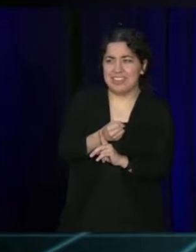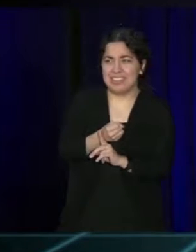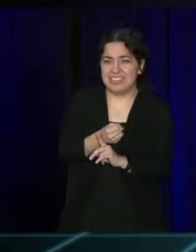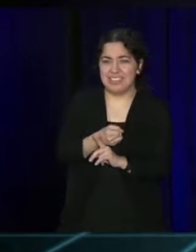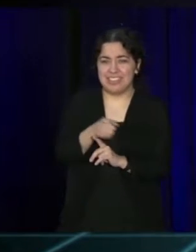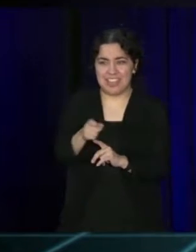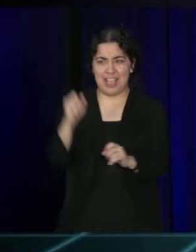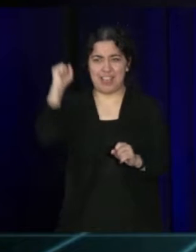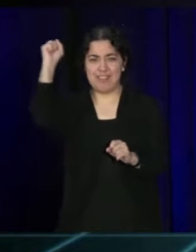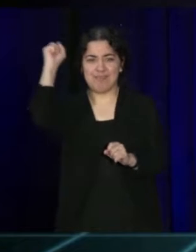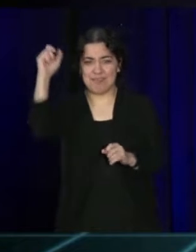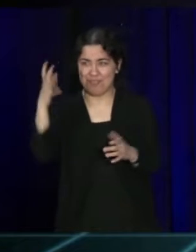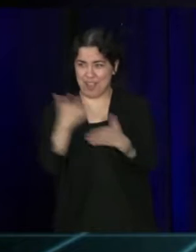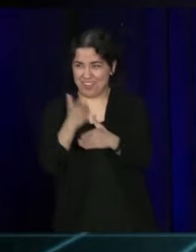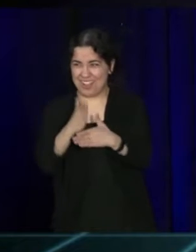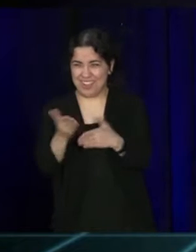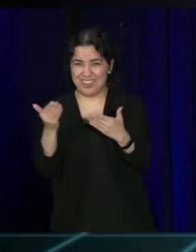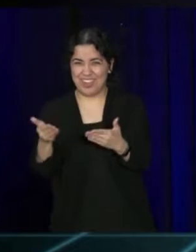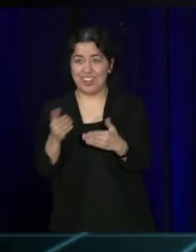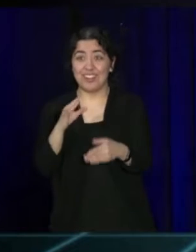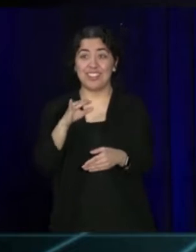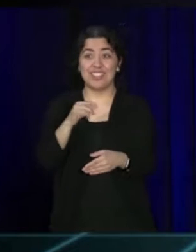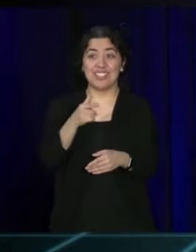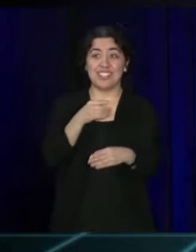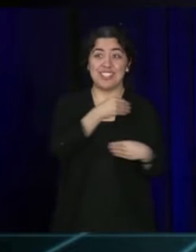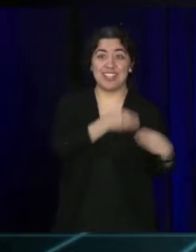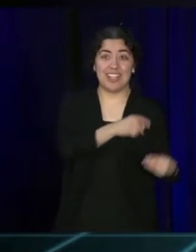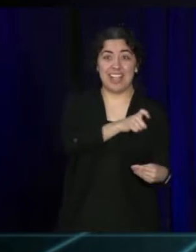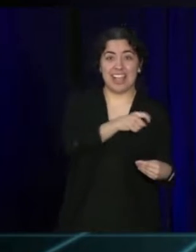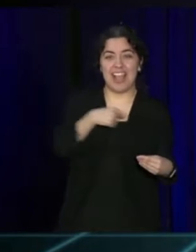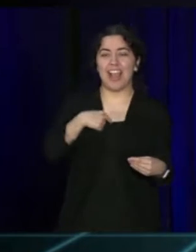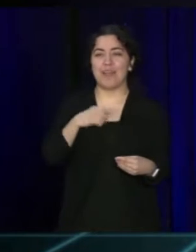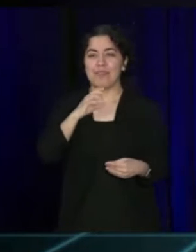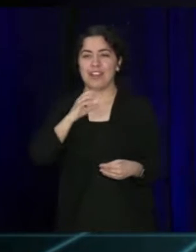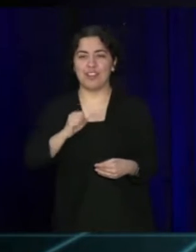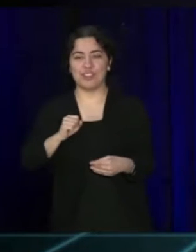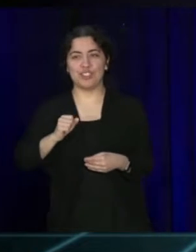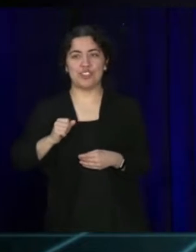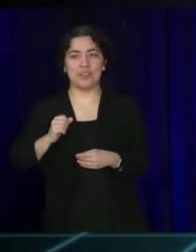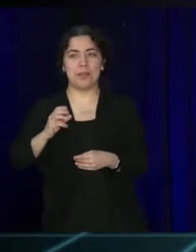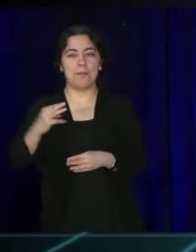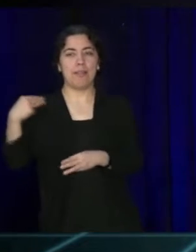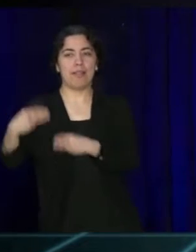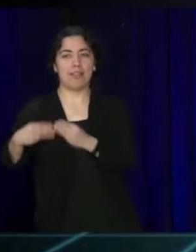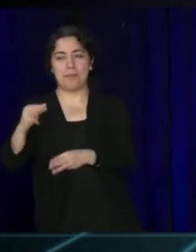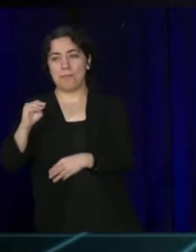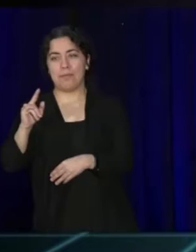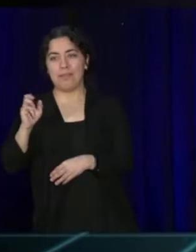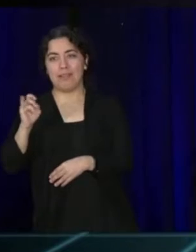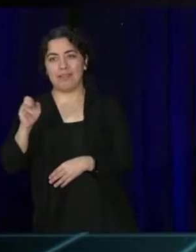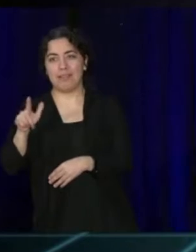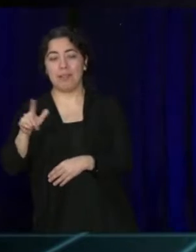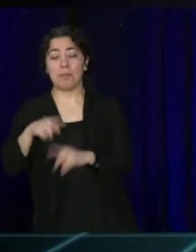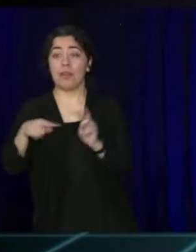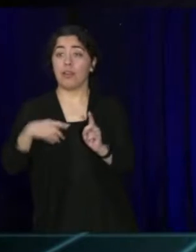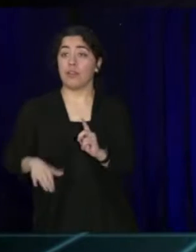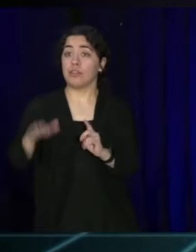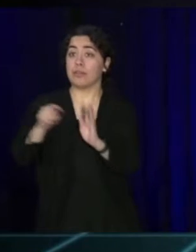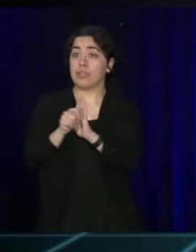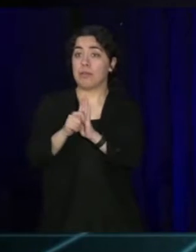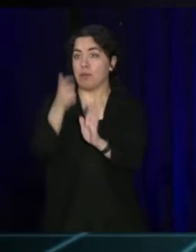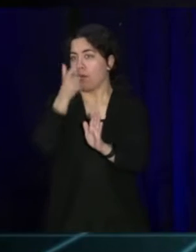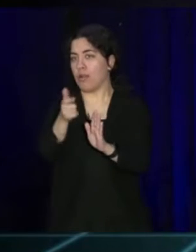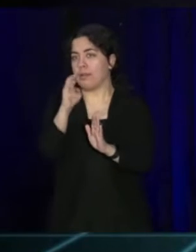All right, here we go. Gen X. All right, I'm actually an elder millennial, so. But growing up in Tampa, we watched Miami